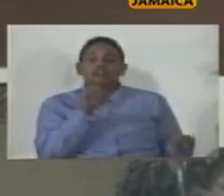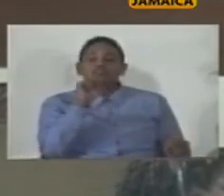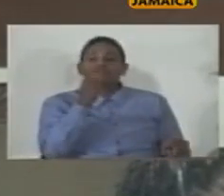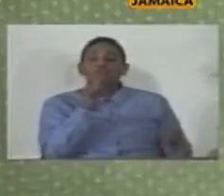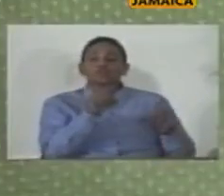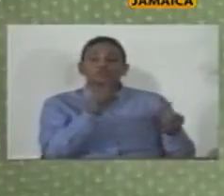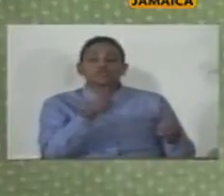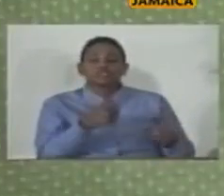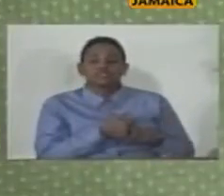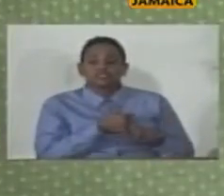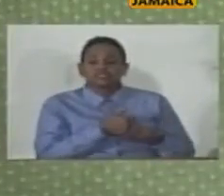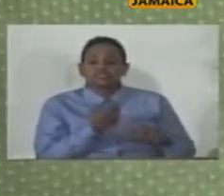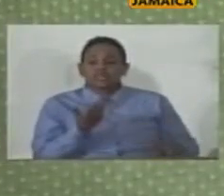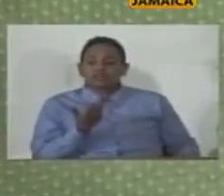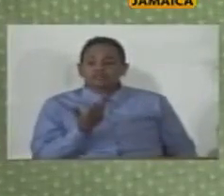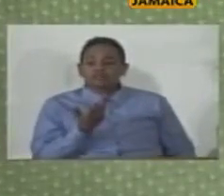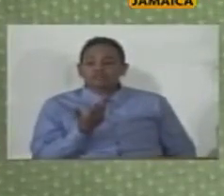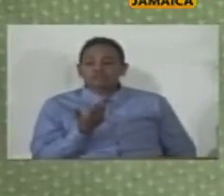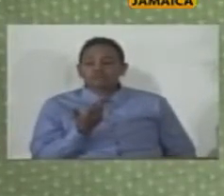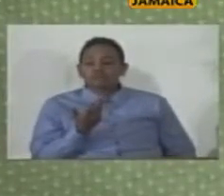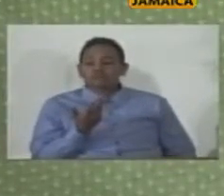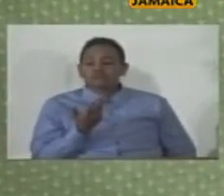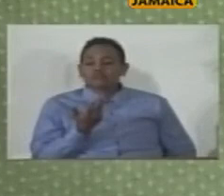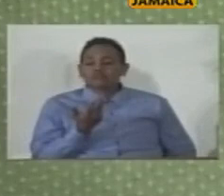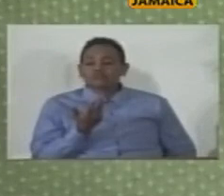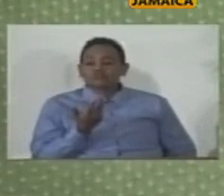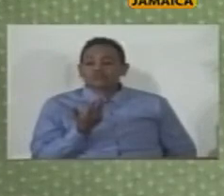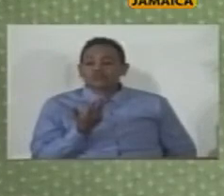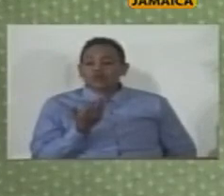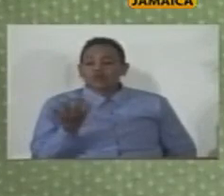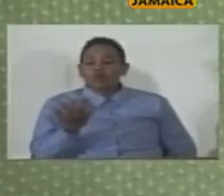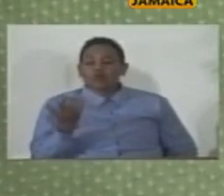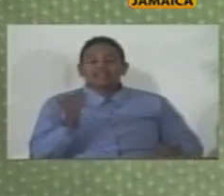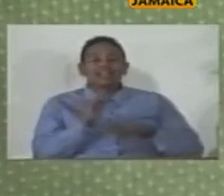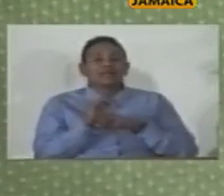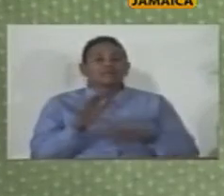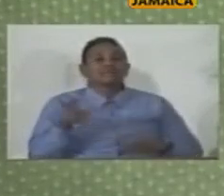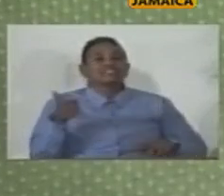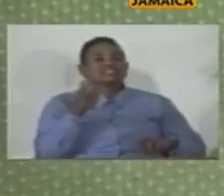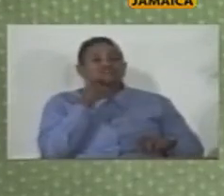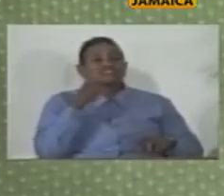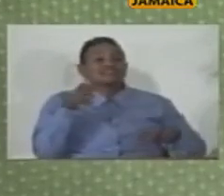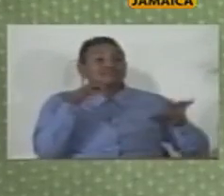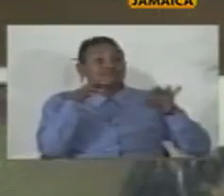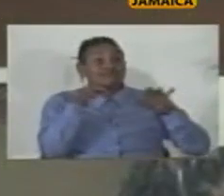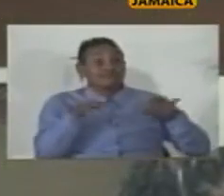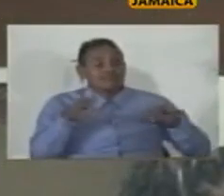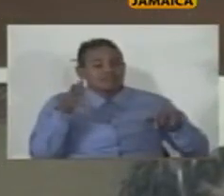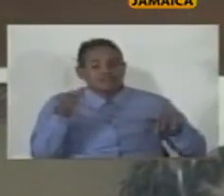question, Mr. Speaker, what the minister has outlined here